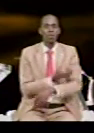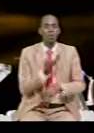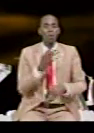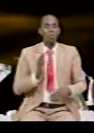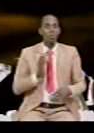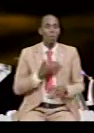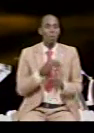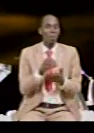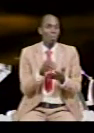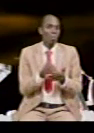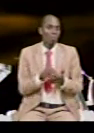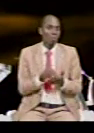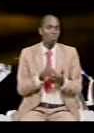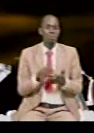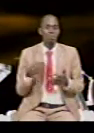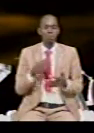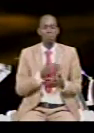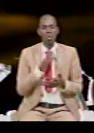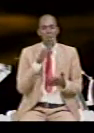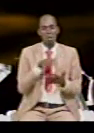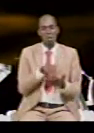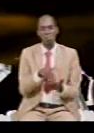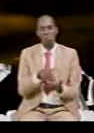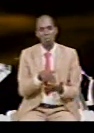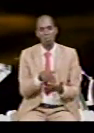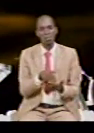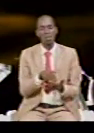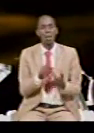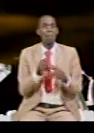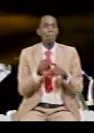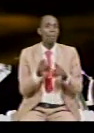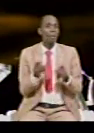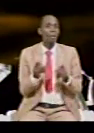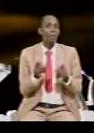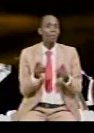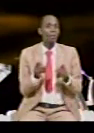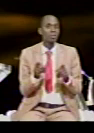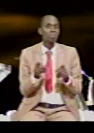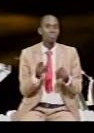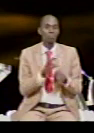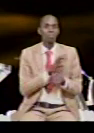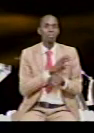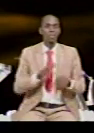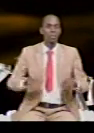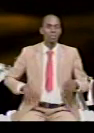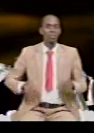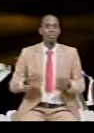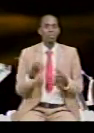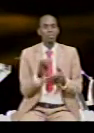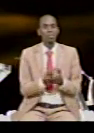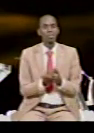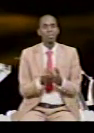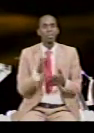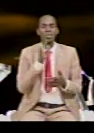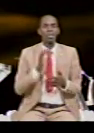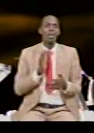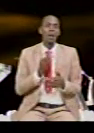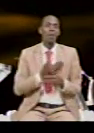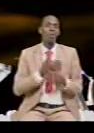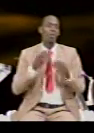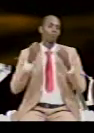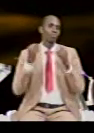are feeble, we are weak, but Christ is our strength. When we talk